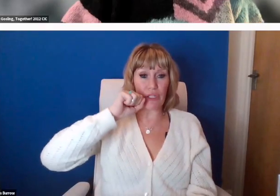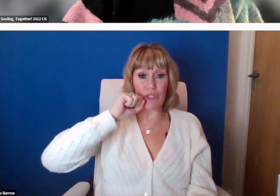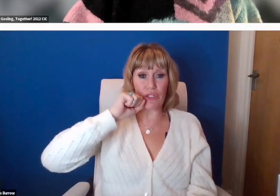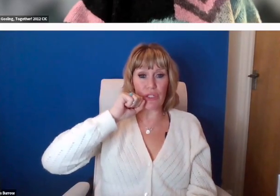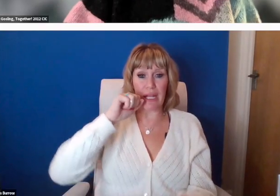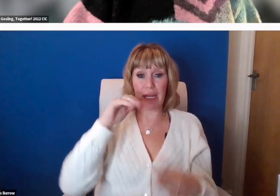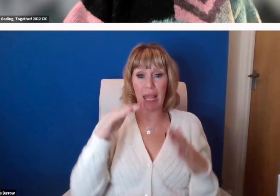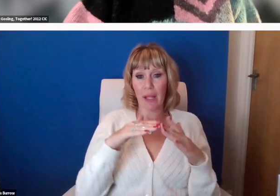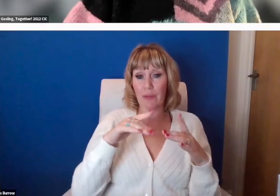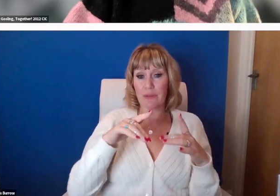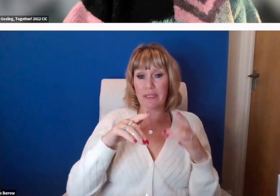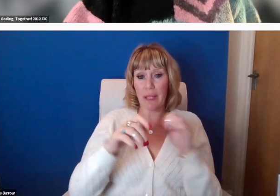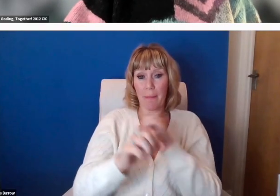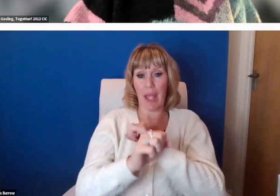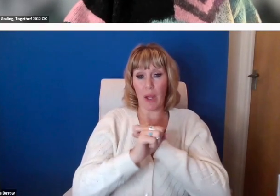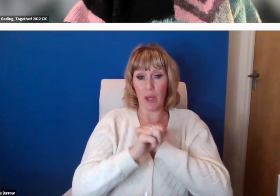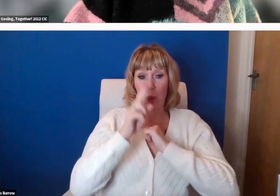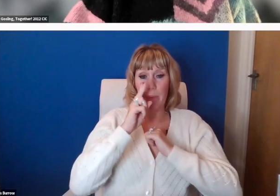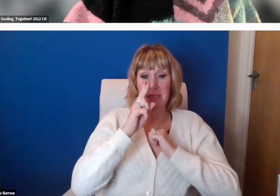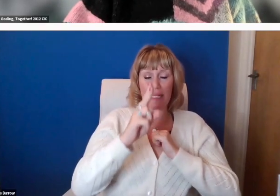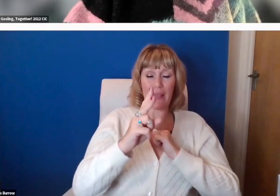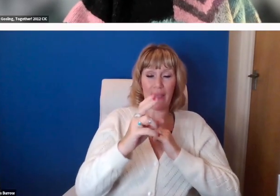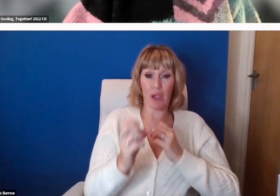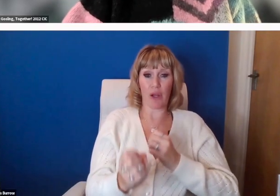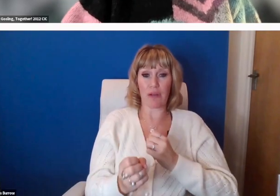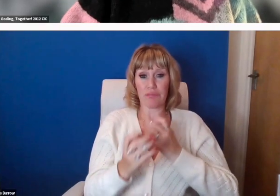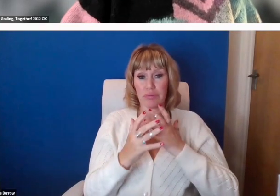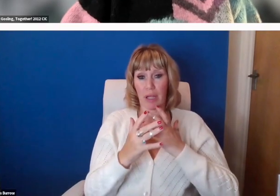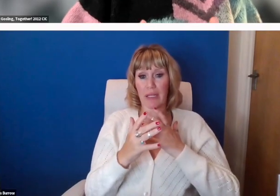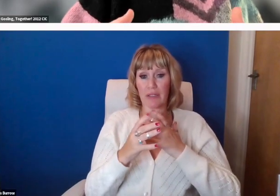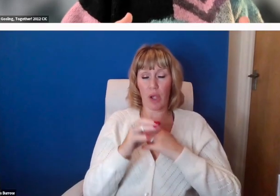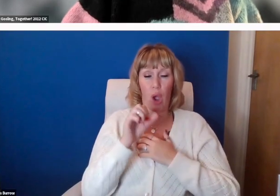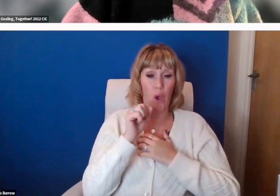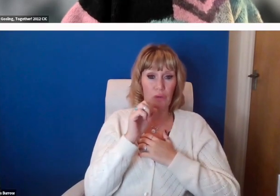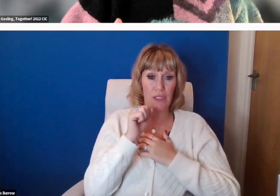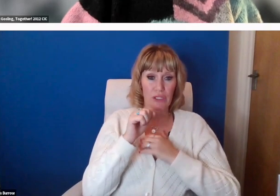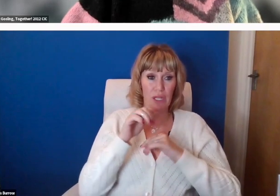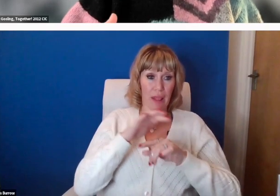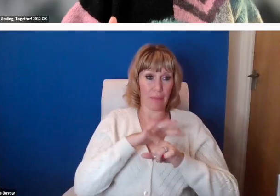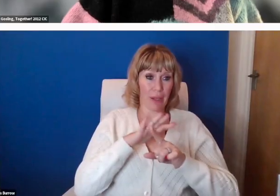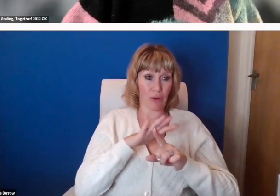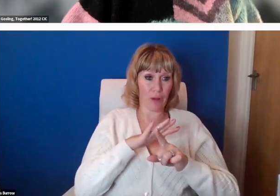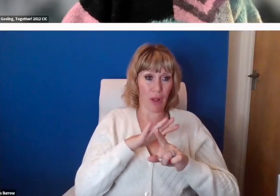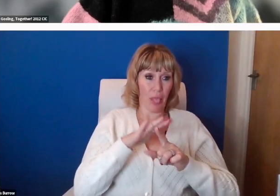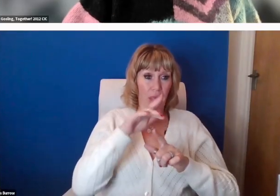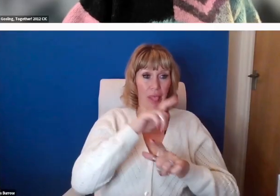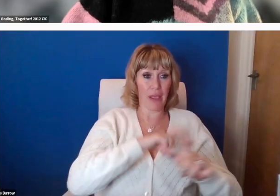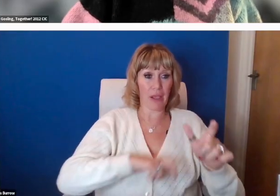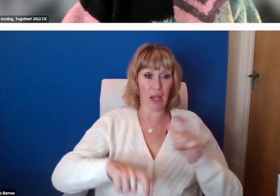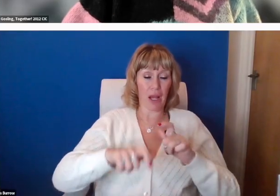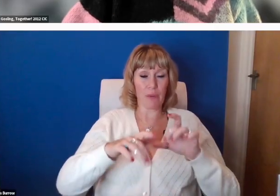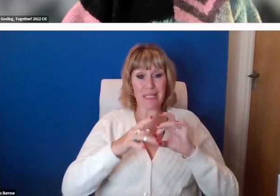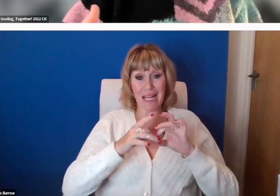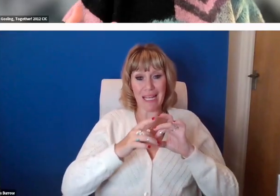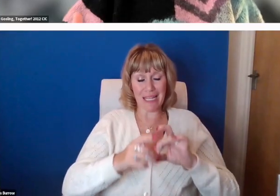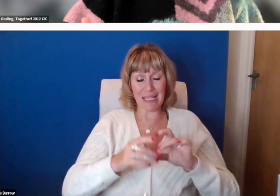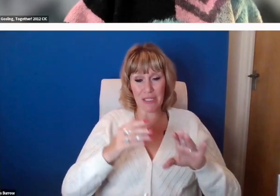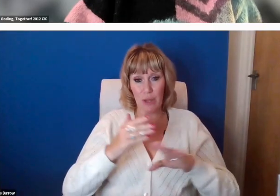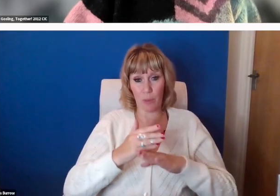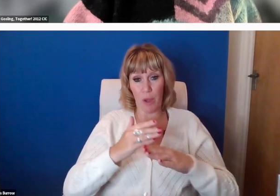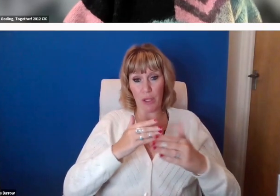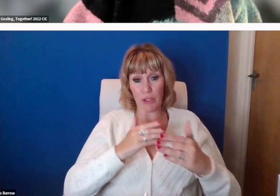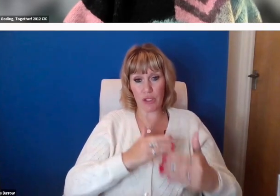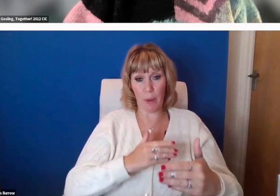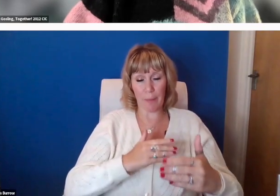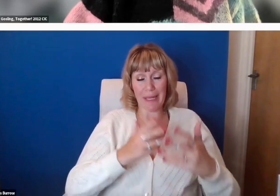vest on. I wanted to sort of reflect the orange behind that the color was part of the workshop. It was this space of, home is